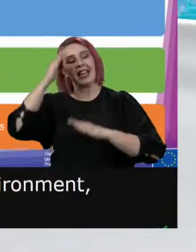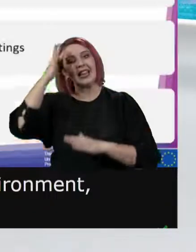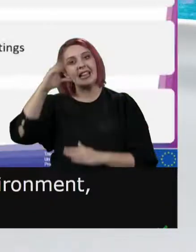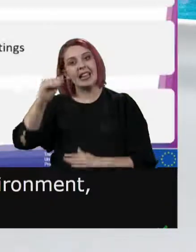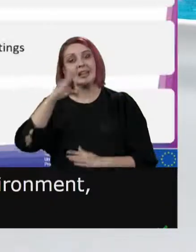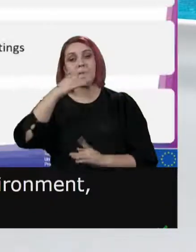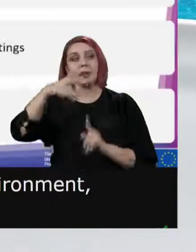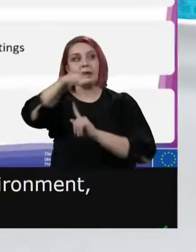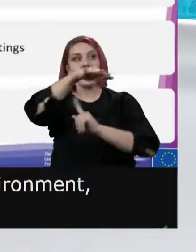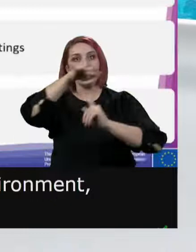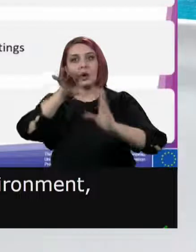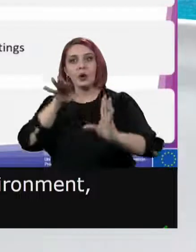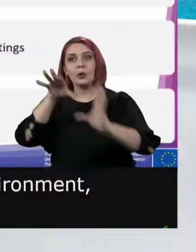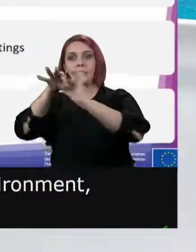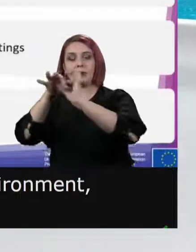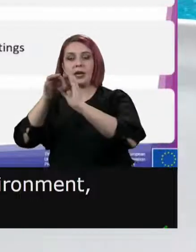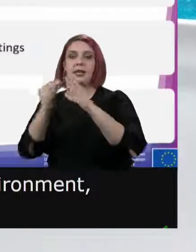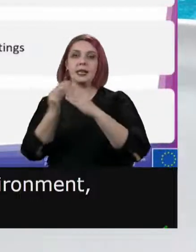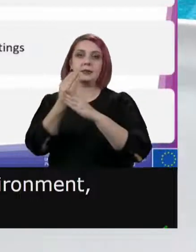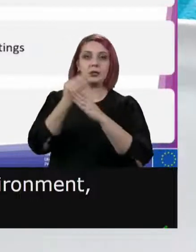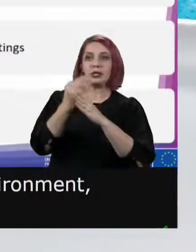to device.